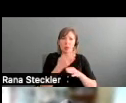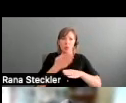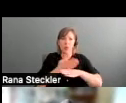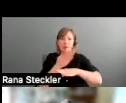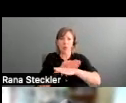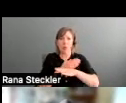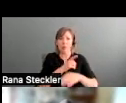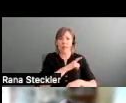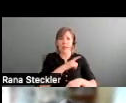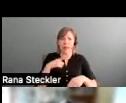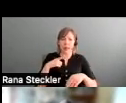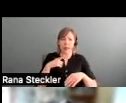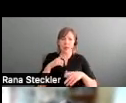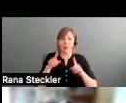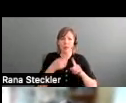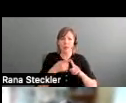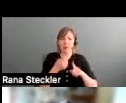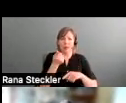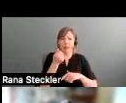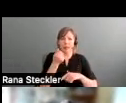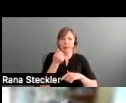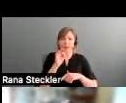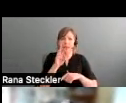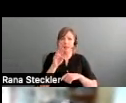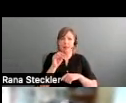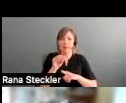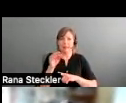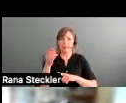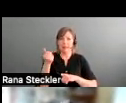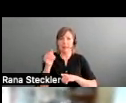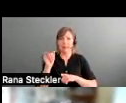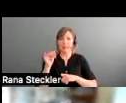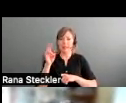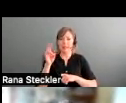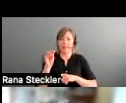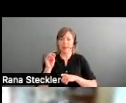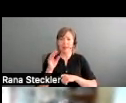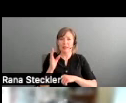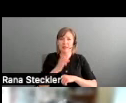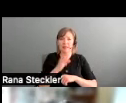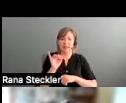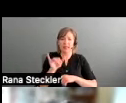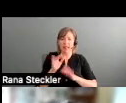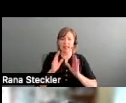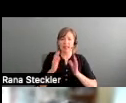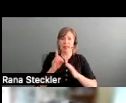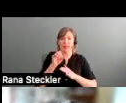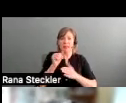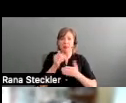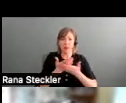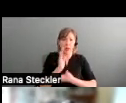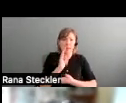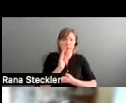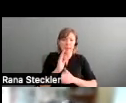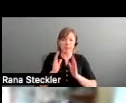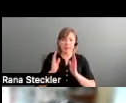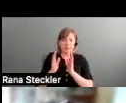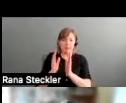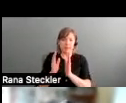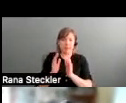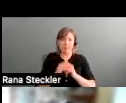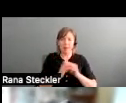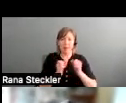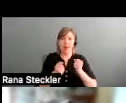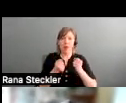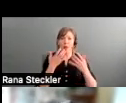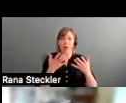litigation, particularly in the 60s and 70s, which is kind of the era of disability rights. And a lot